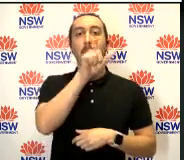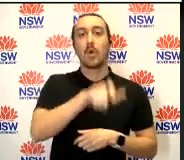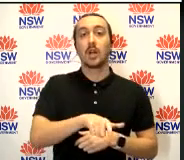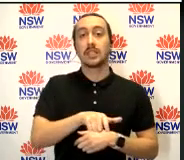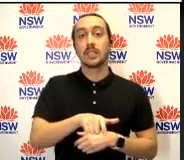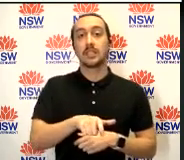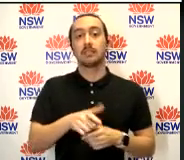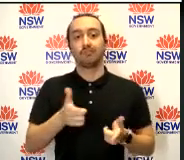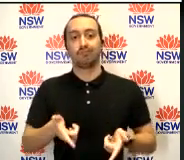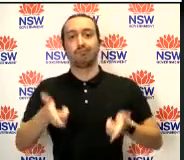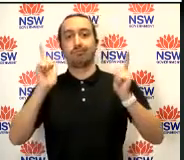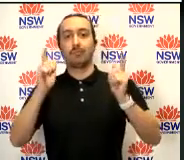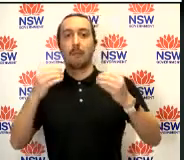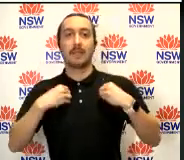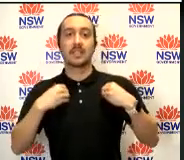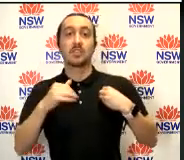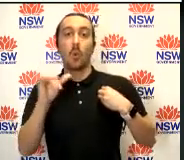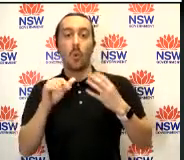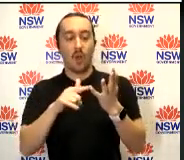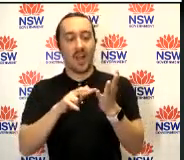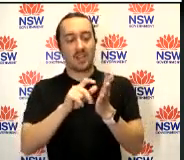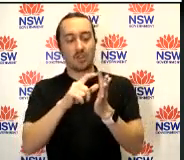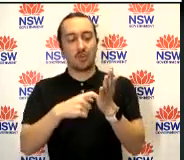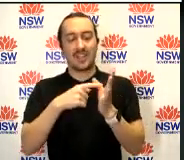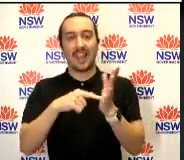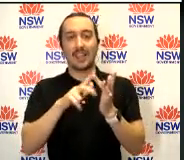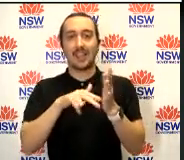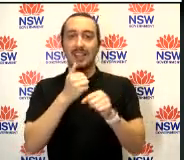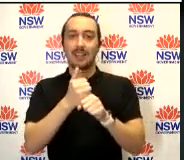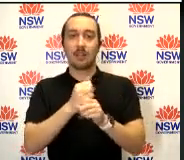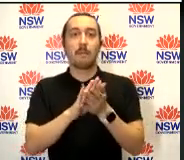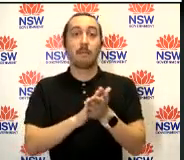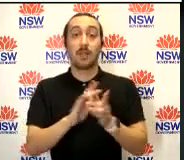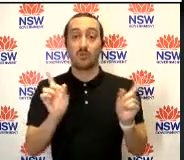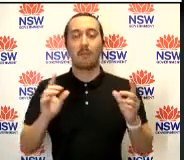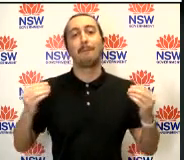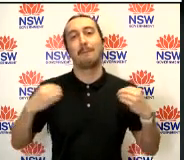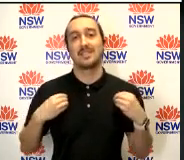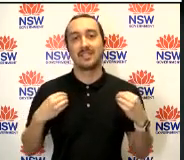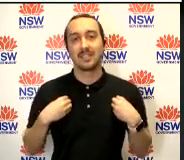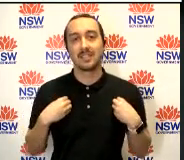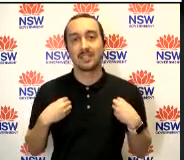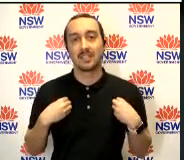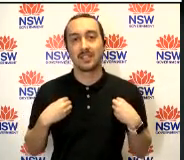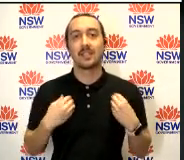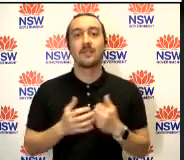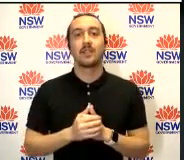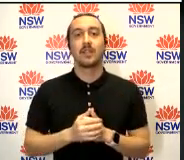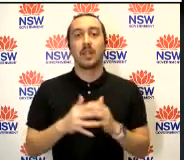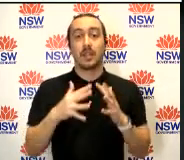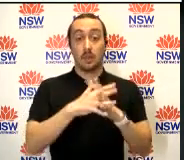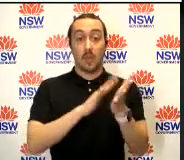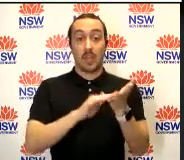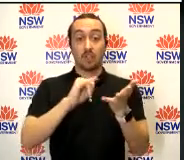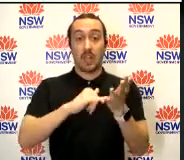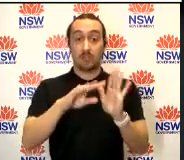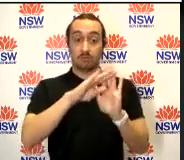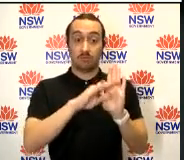undertaking and is the legal term we use for a business. The WHS regulations detail the PCBU duties in